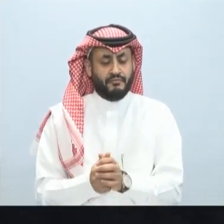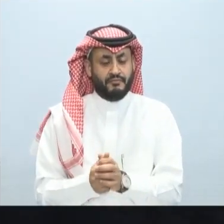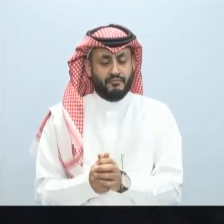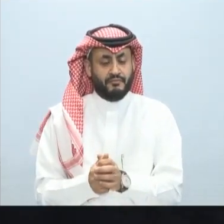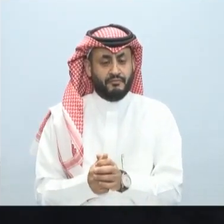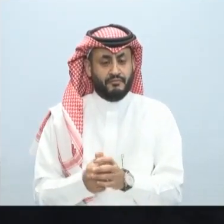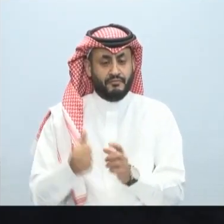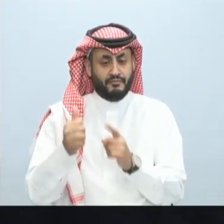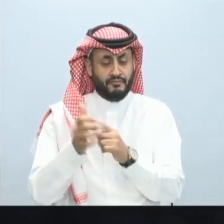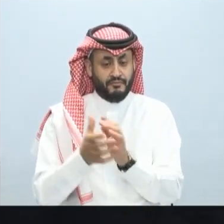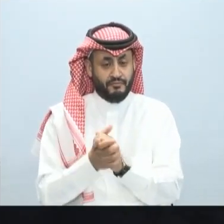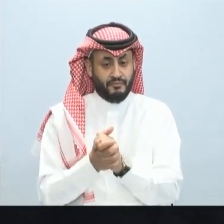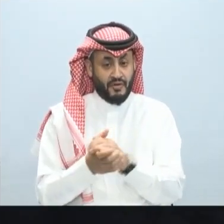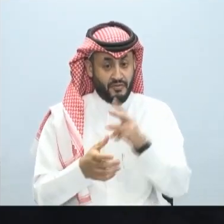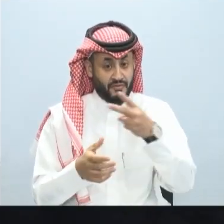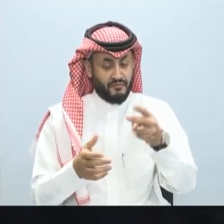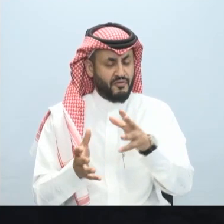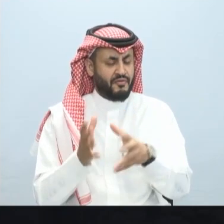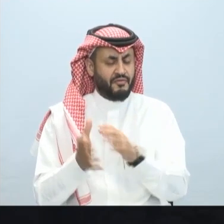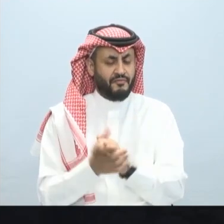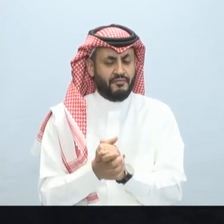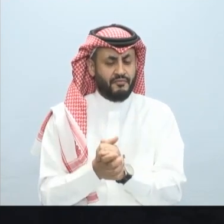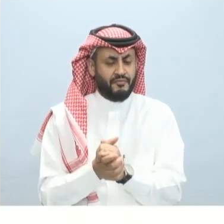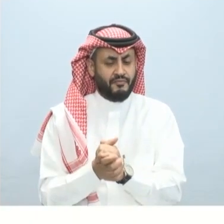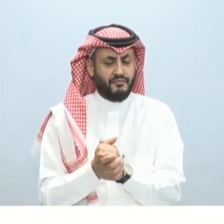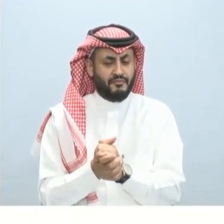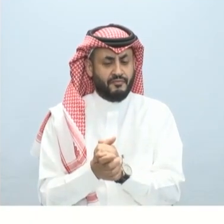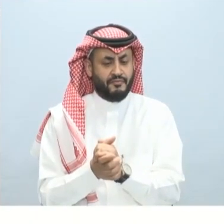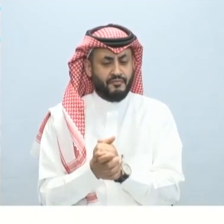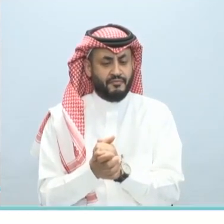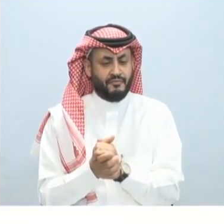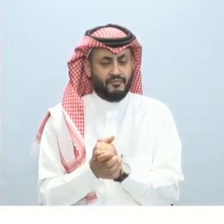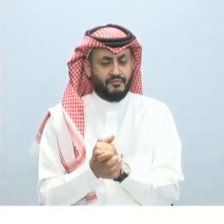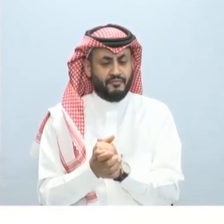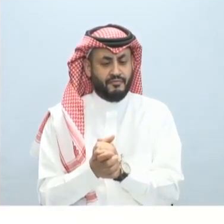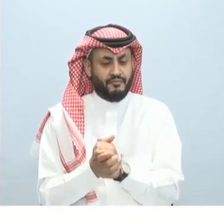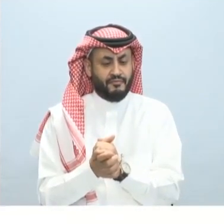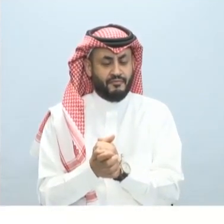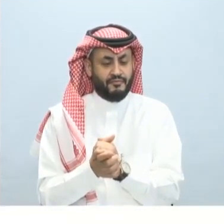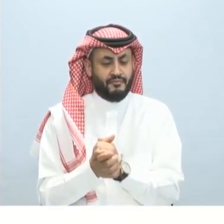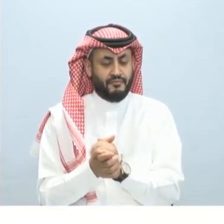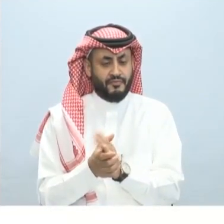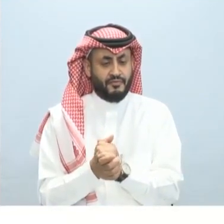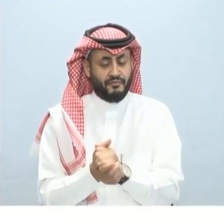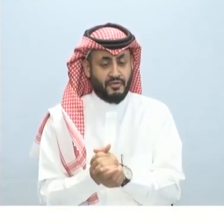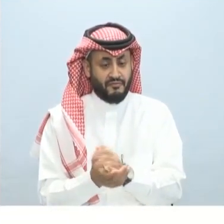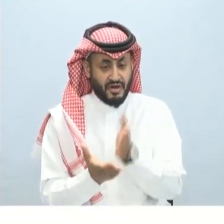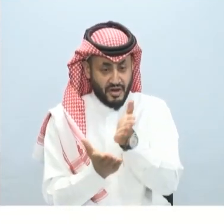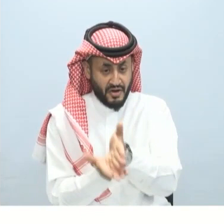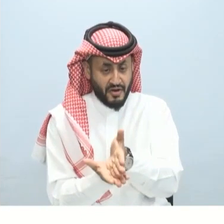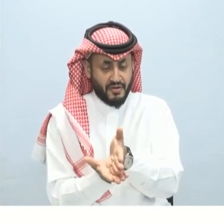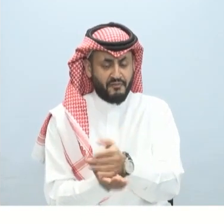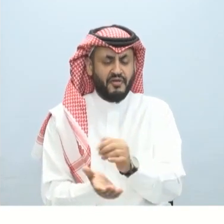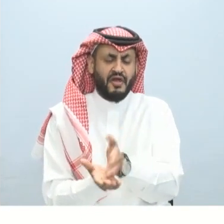that best is a different type of adjective. Now we have here, there are different adjectives that we call